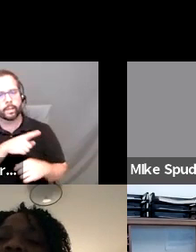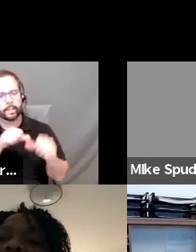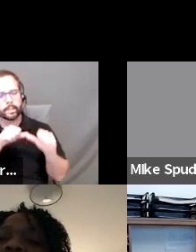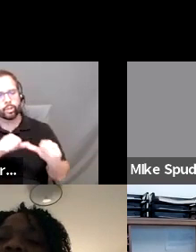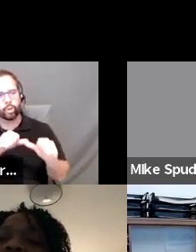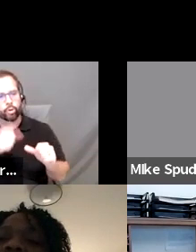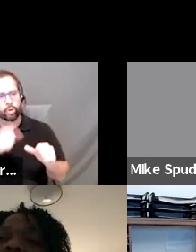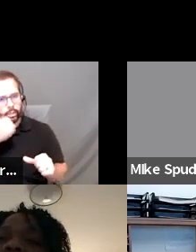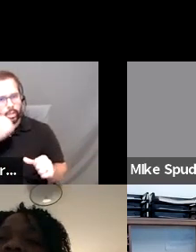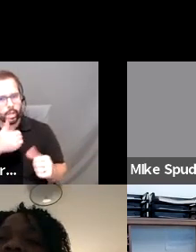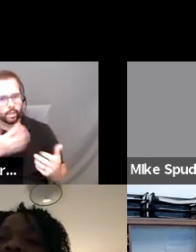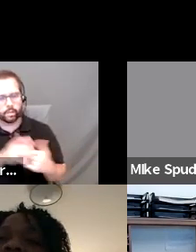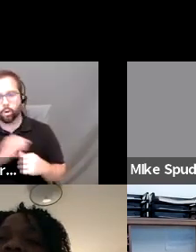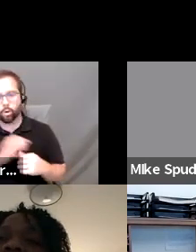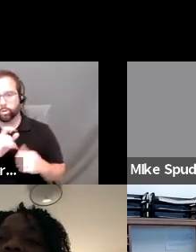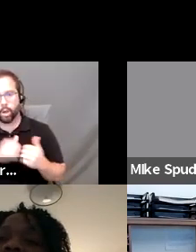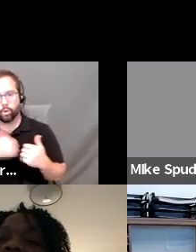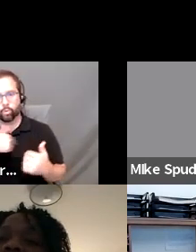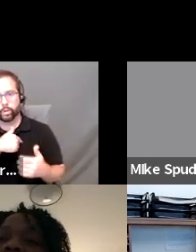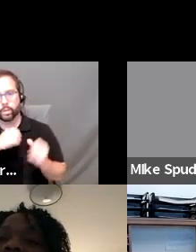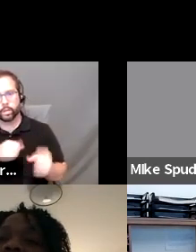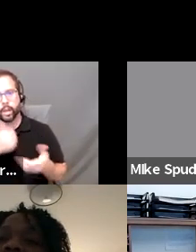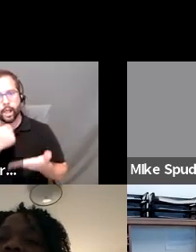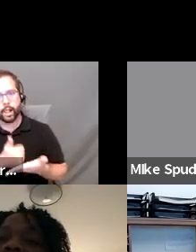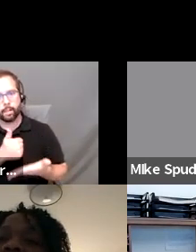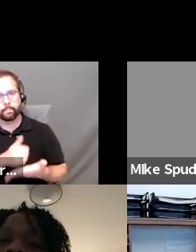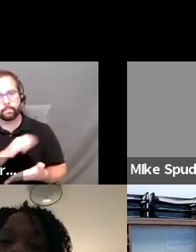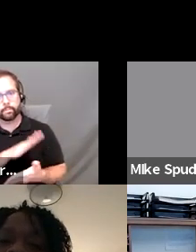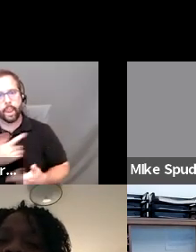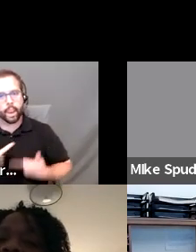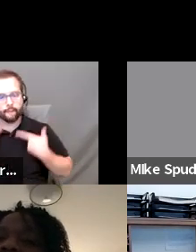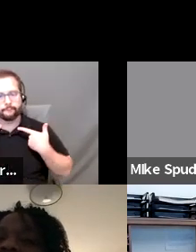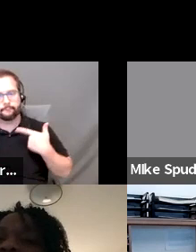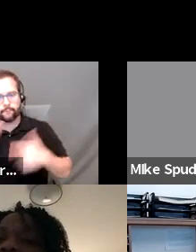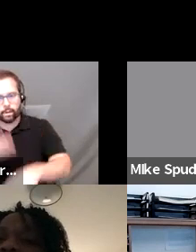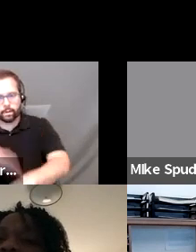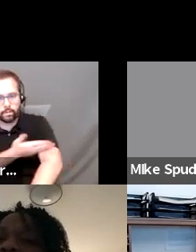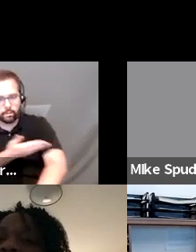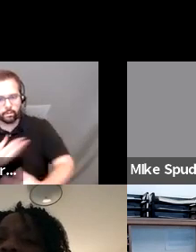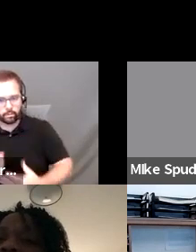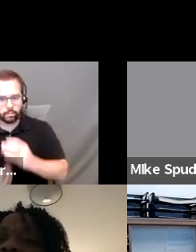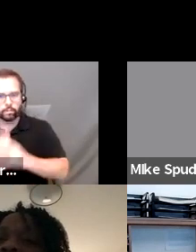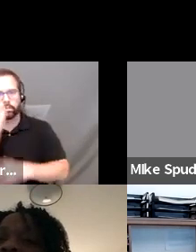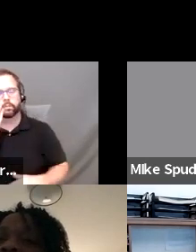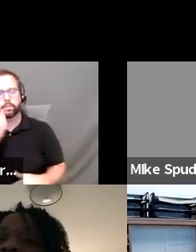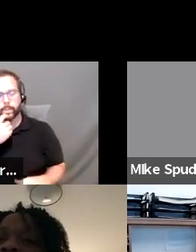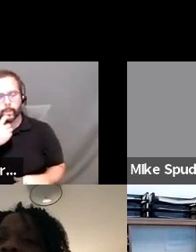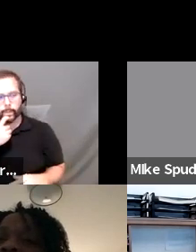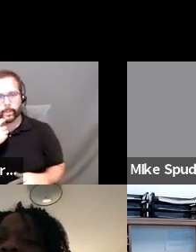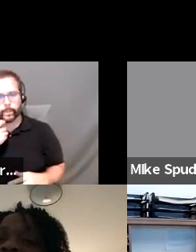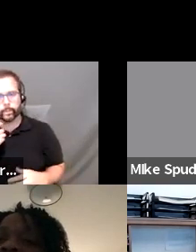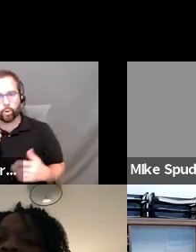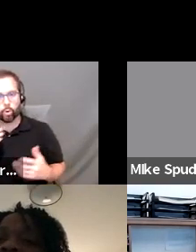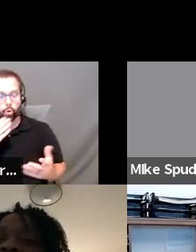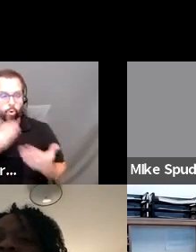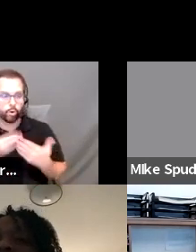how can we also help enrich lives? So, what I see as a great opportunity to increase